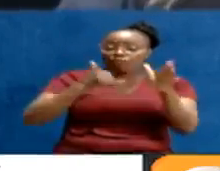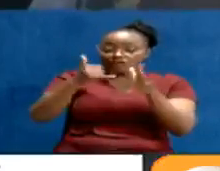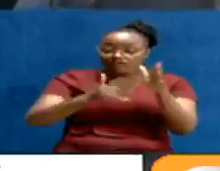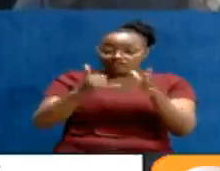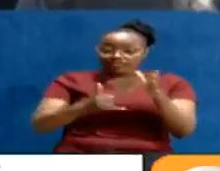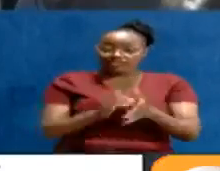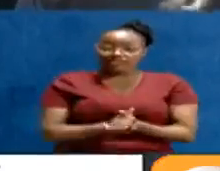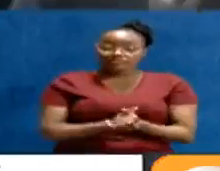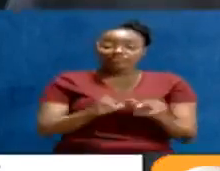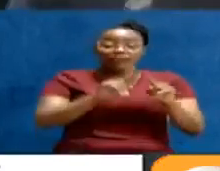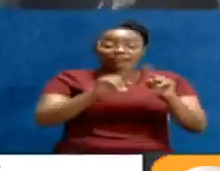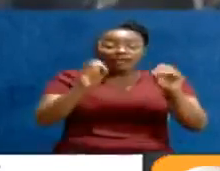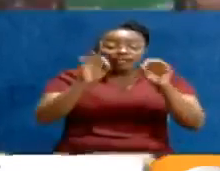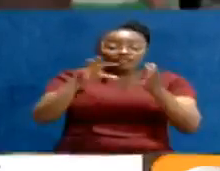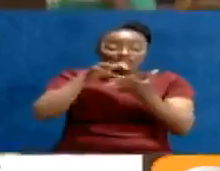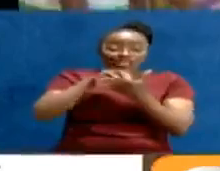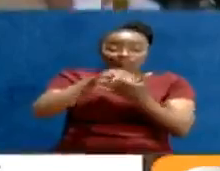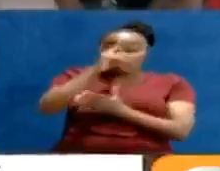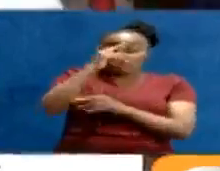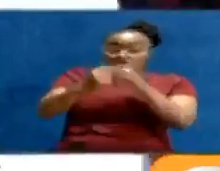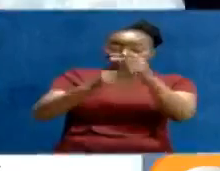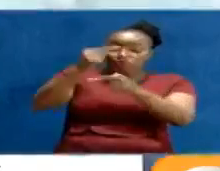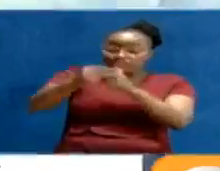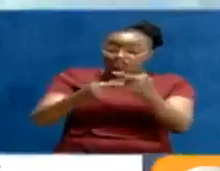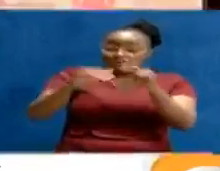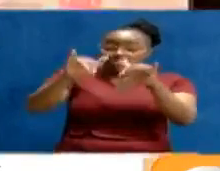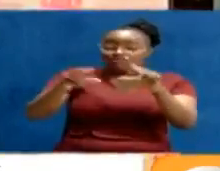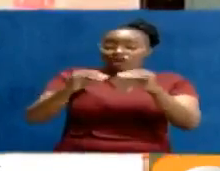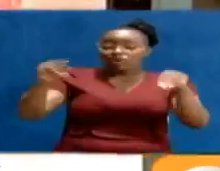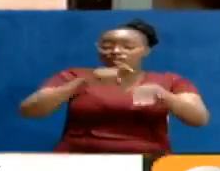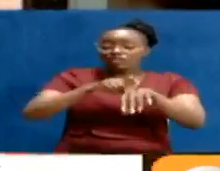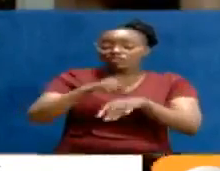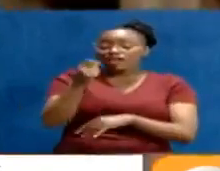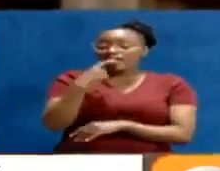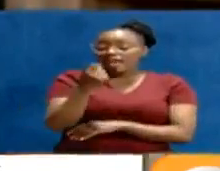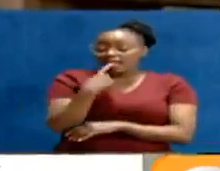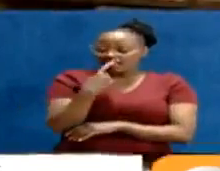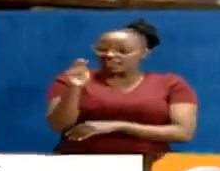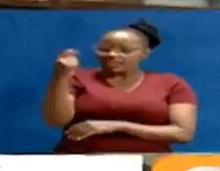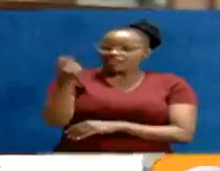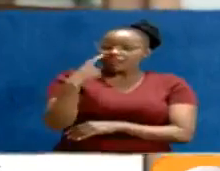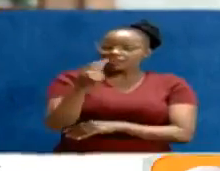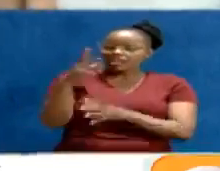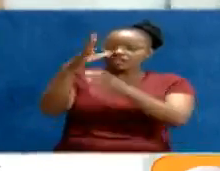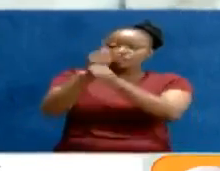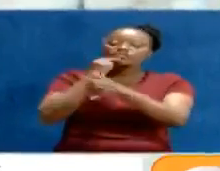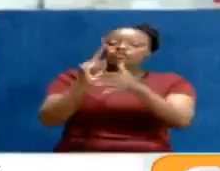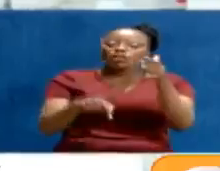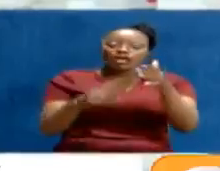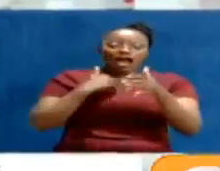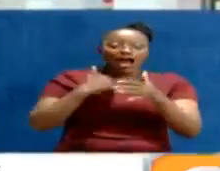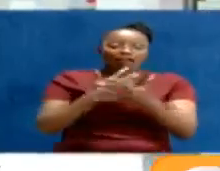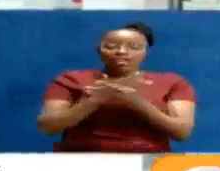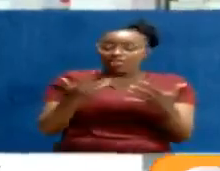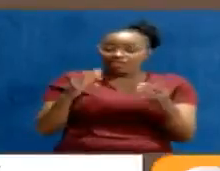manufacturing. However, if the situation in India stretches for months, the Kenya Pharmaceuticals Distributors Association states that there is